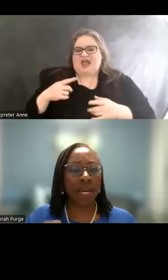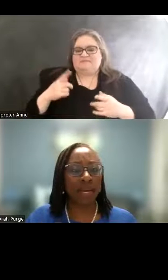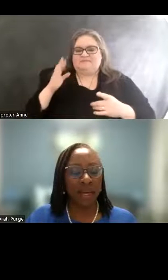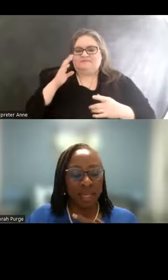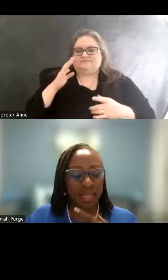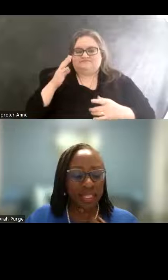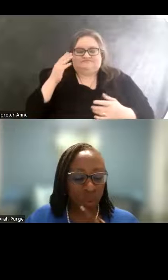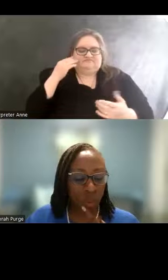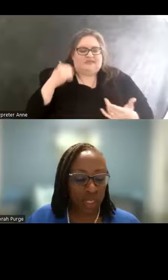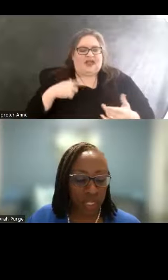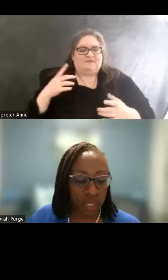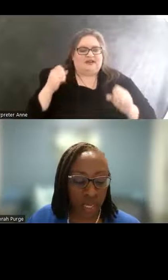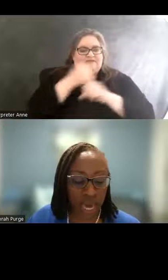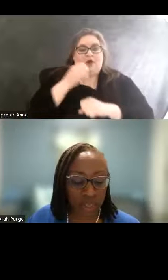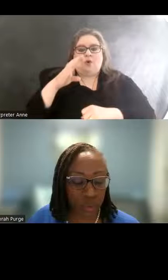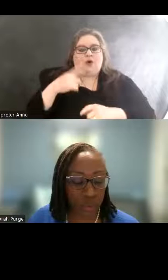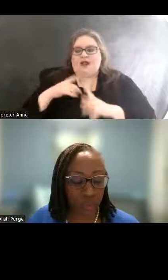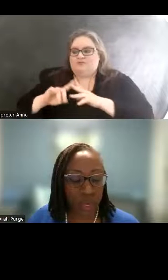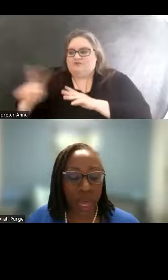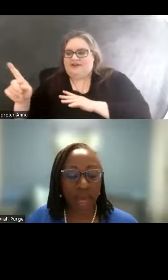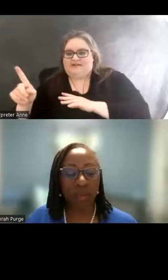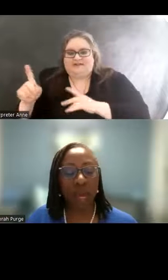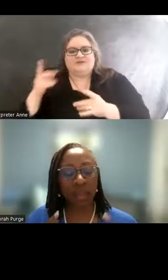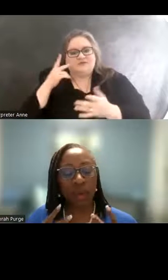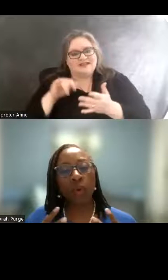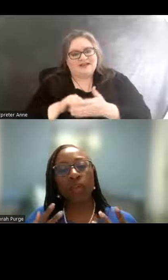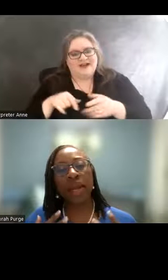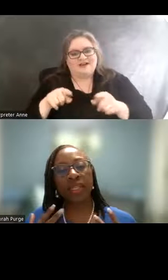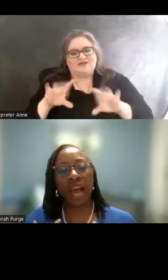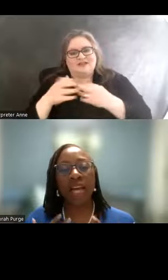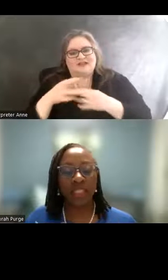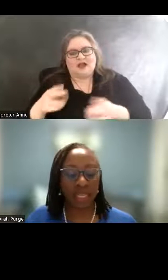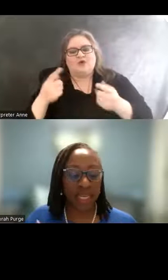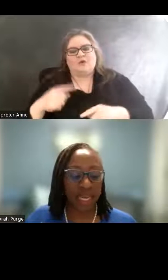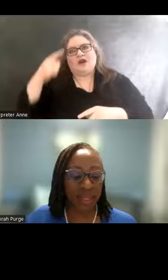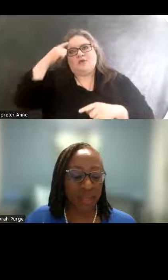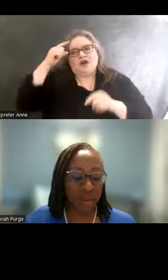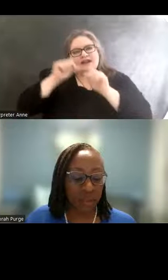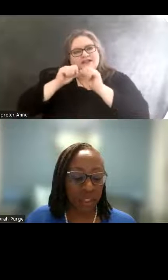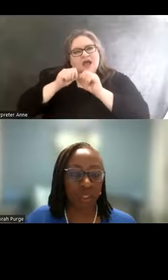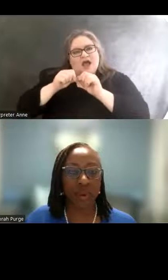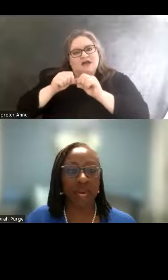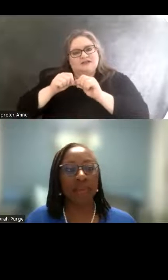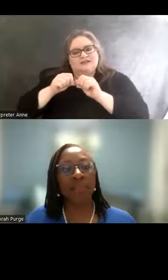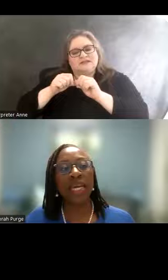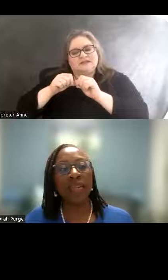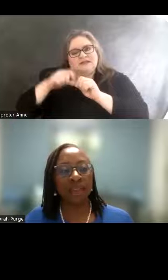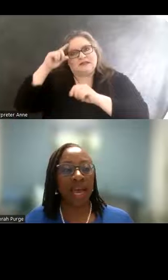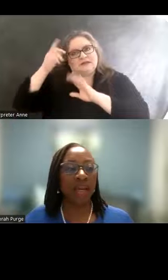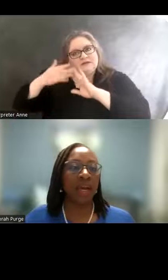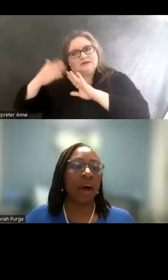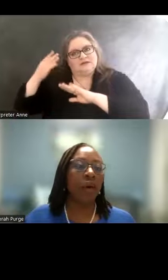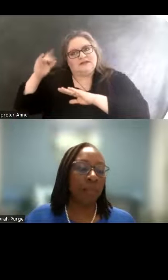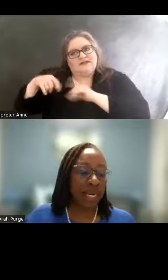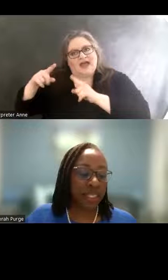I'm running. This is what we're seeing in the classroom. And when our brain is constantly in the downstairs brain, it means